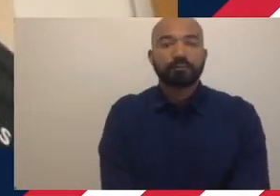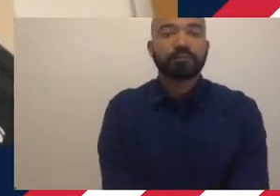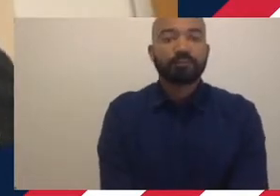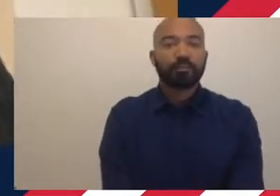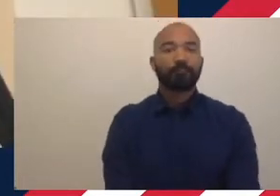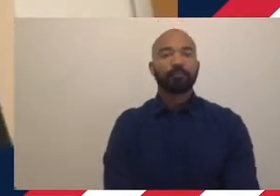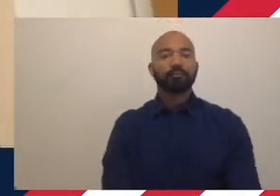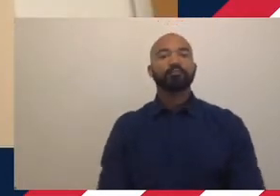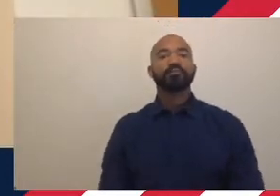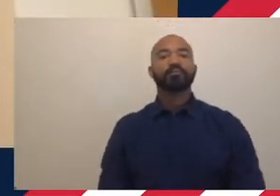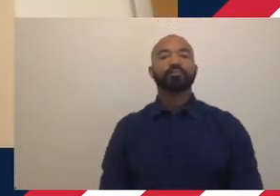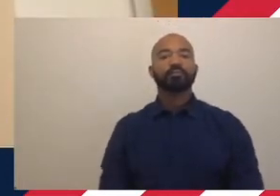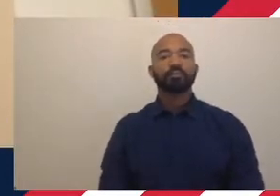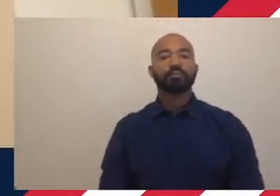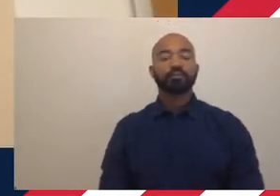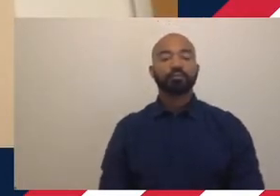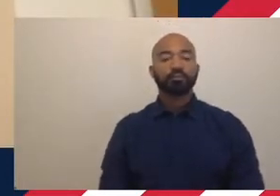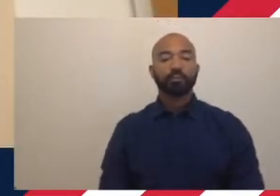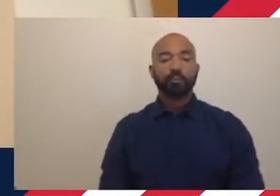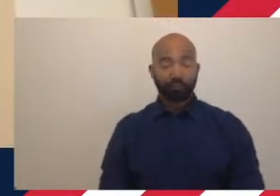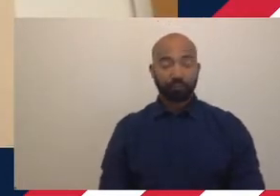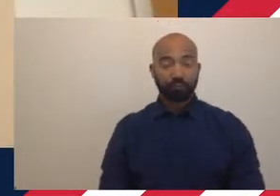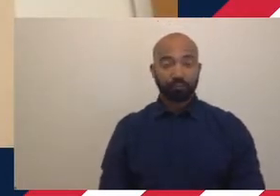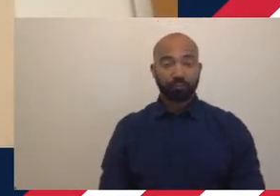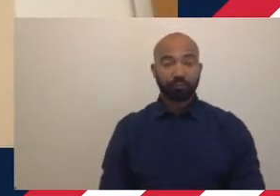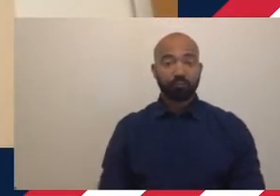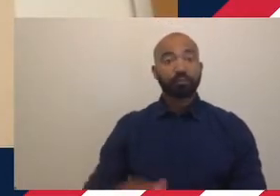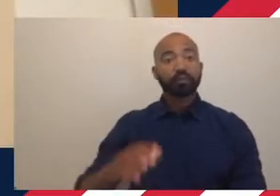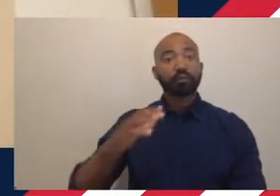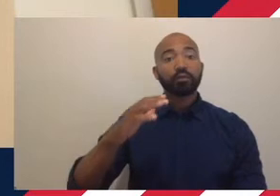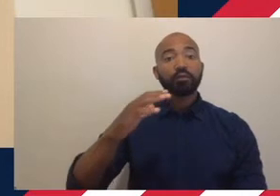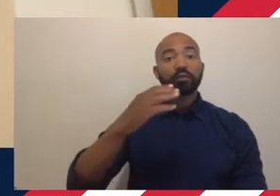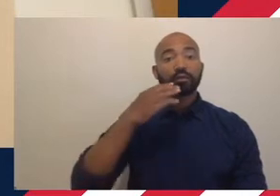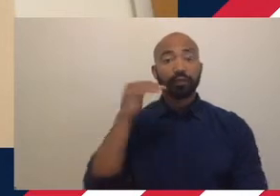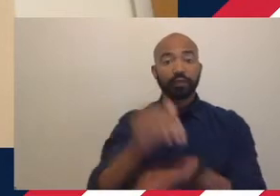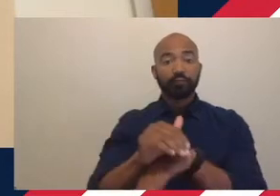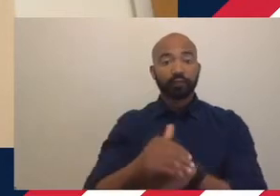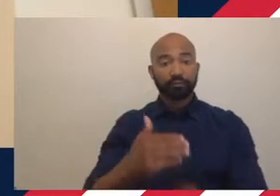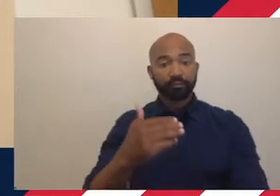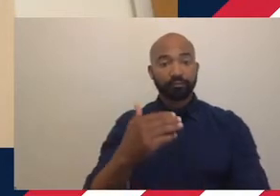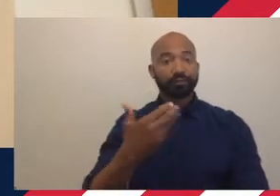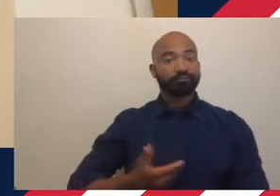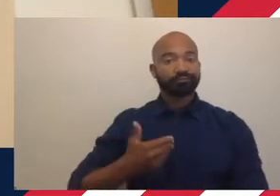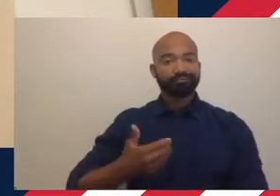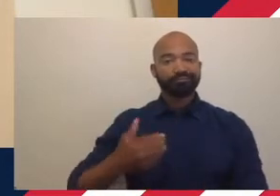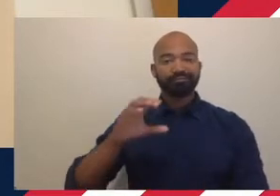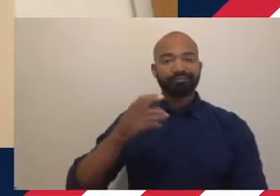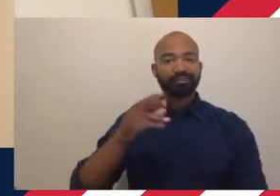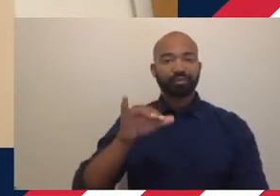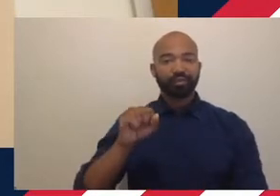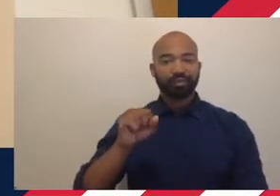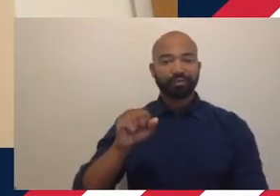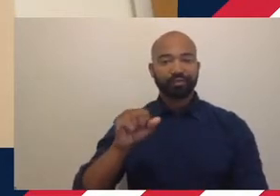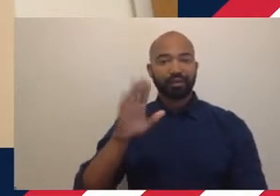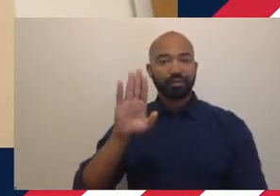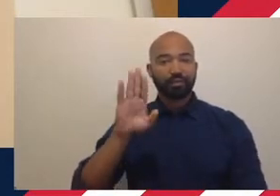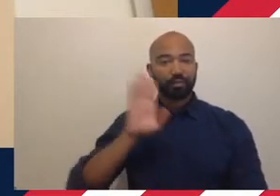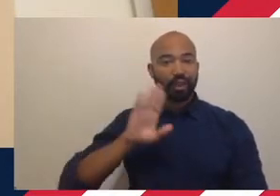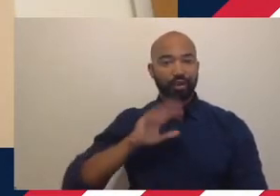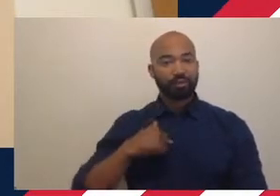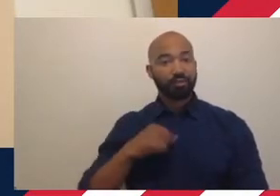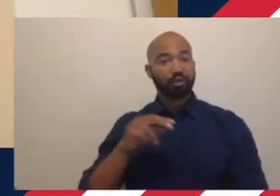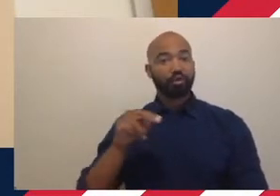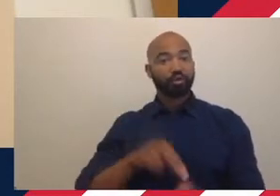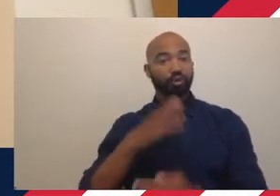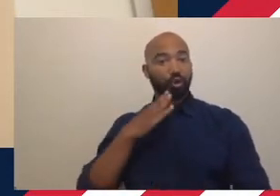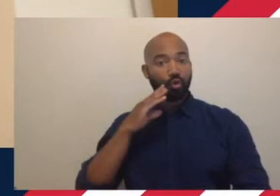Good evening, and thank you to the committee for allowing me to share my story today. My name is Chris Brown, and I'm a nursing home worker for Chicago.